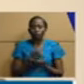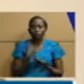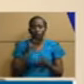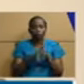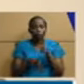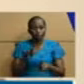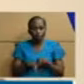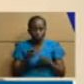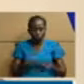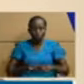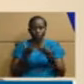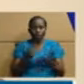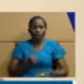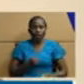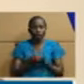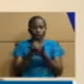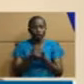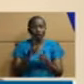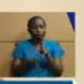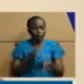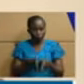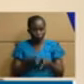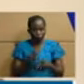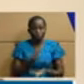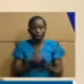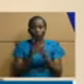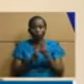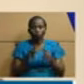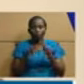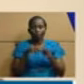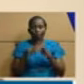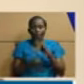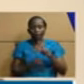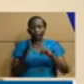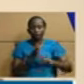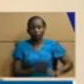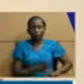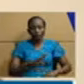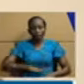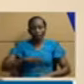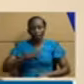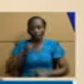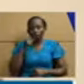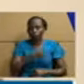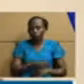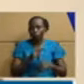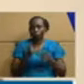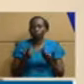population and provide assistance to people who are vulnerable either by age, social class, location,